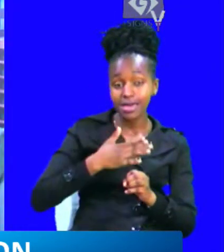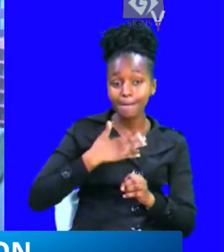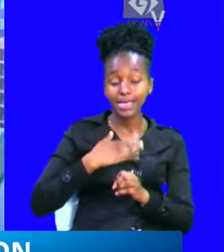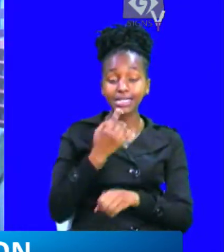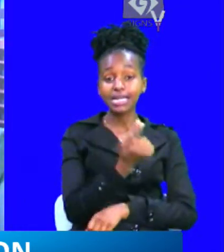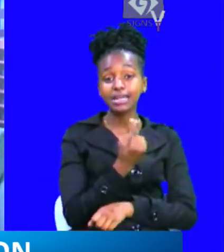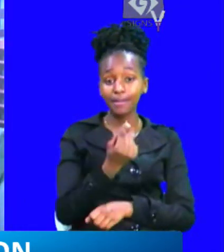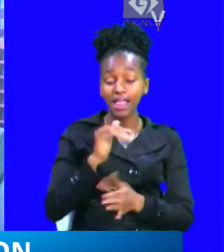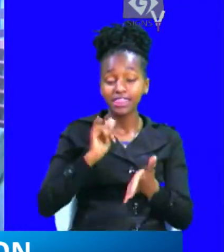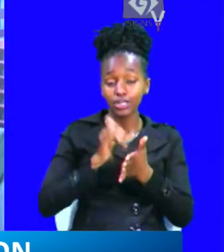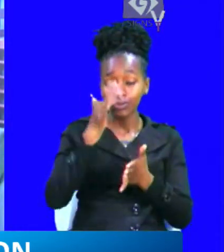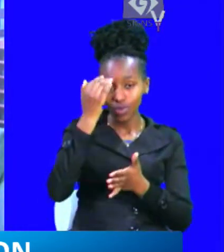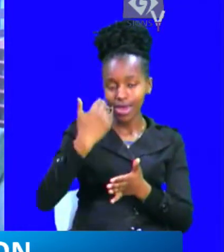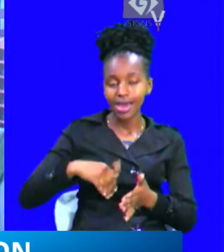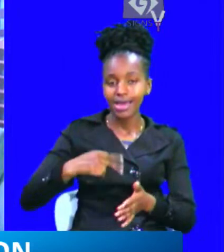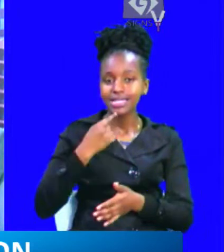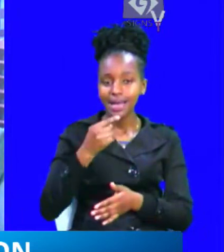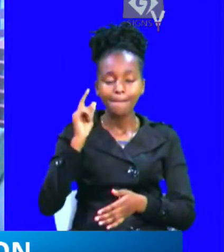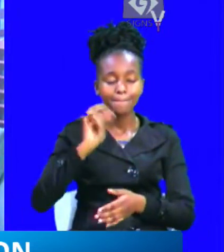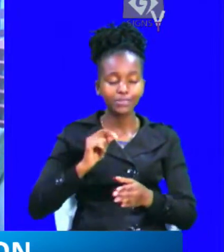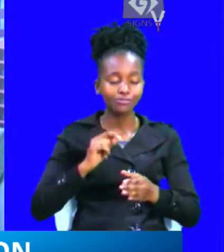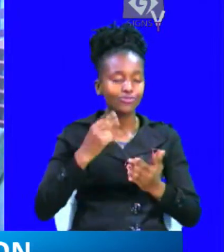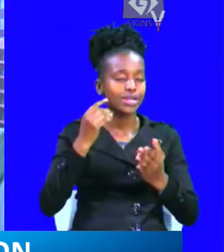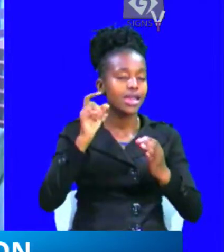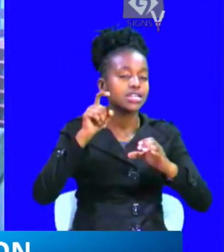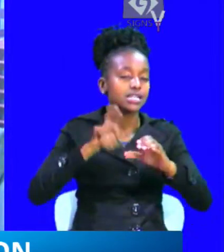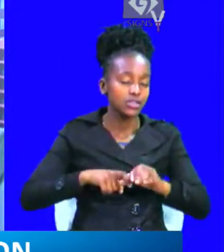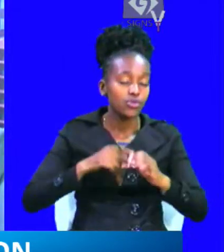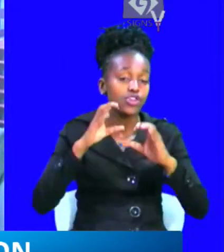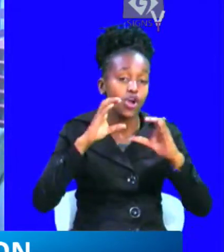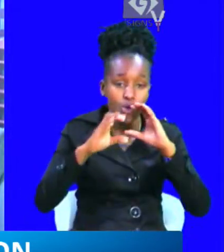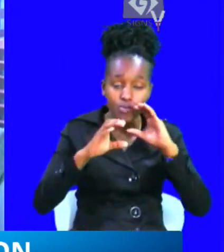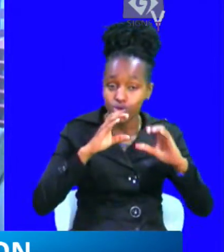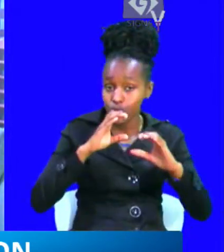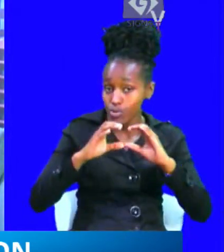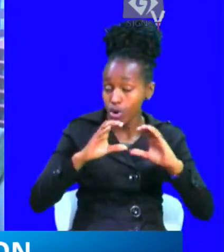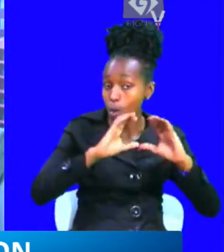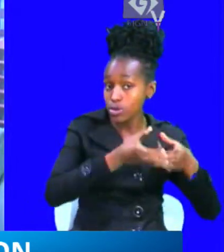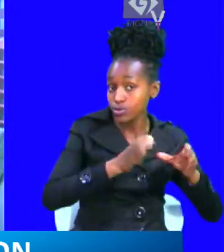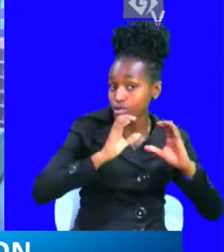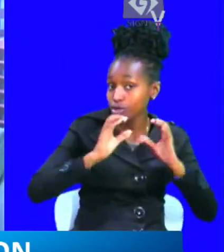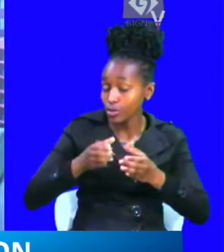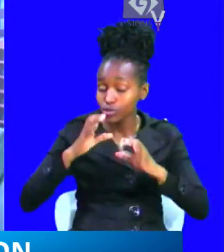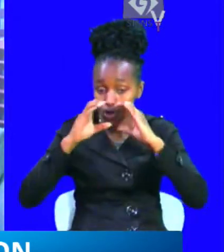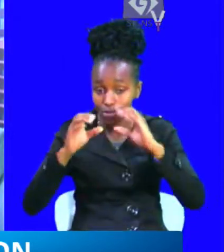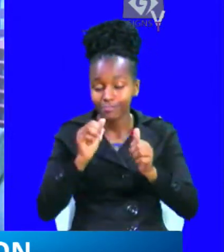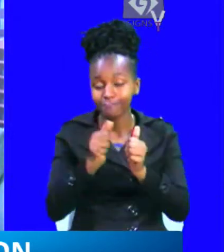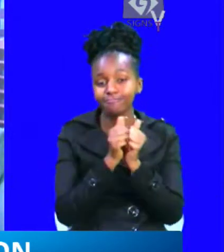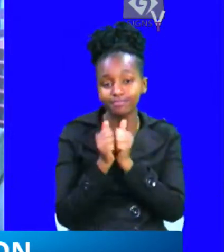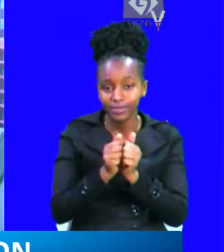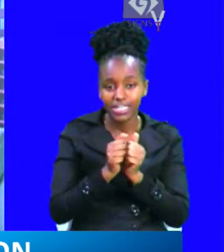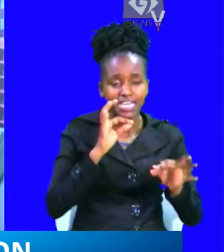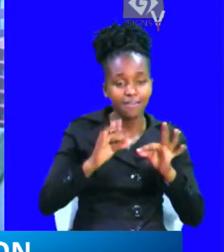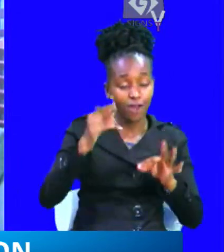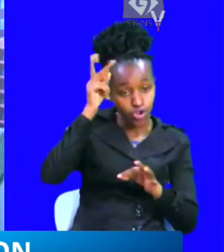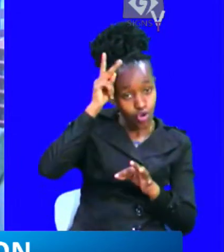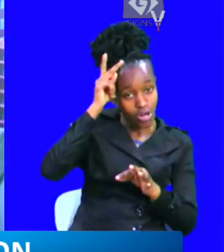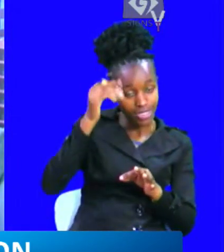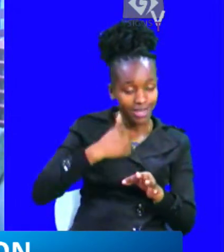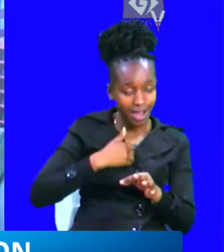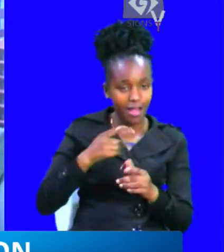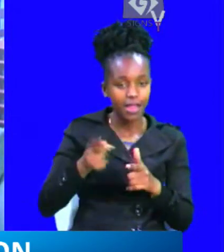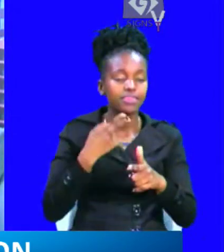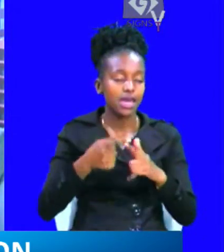we need to engage with your community Yeah. in a level that from knowledge. Yes. Yes. So